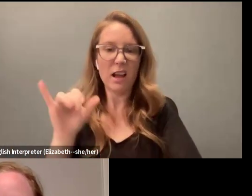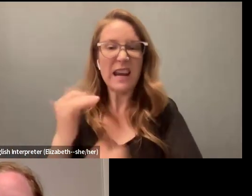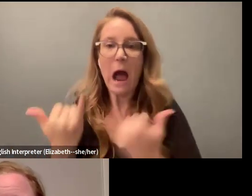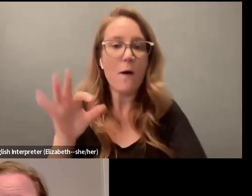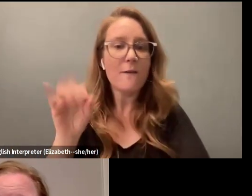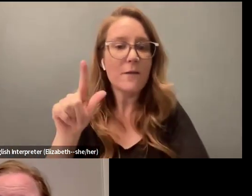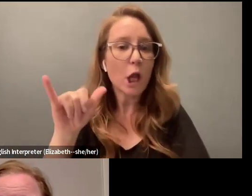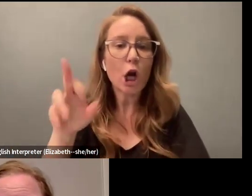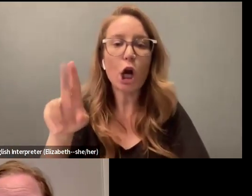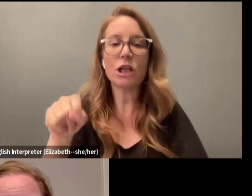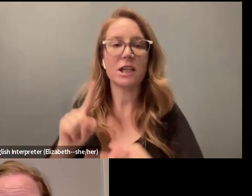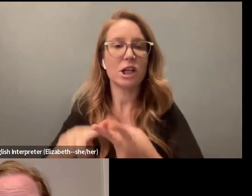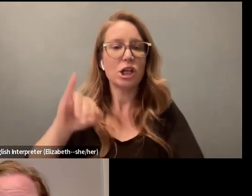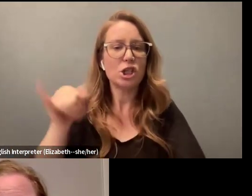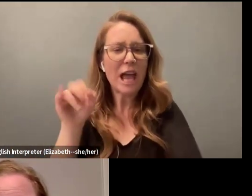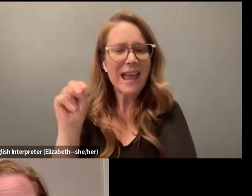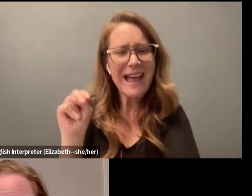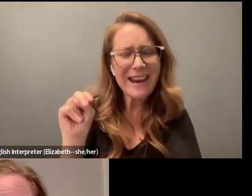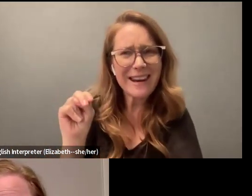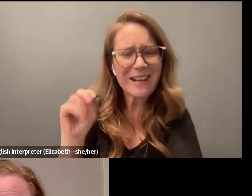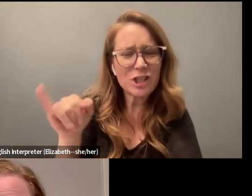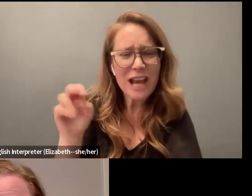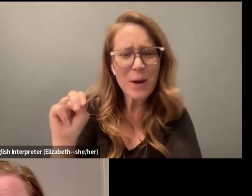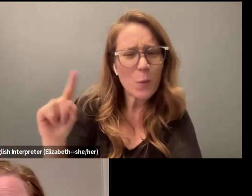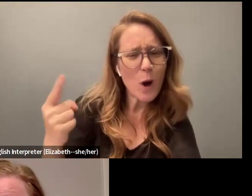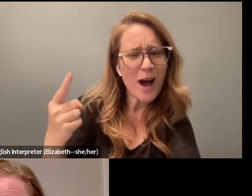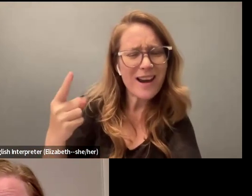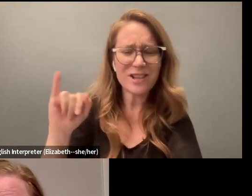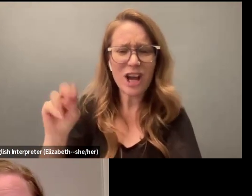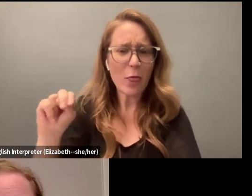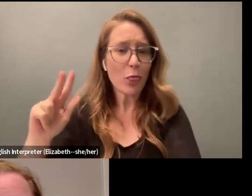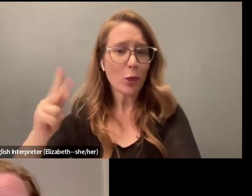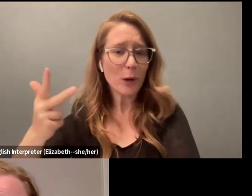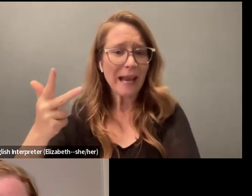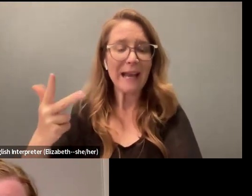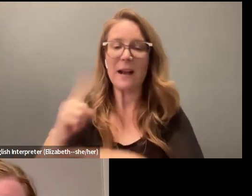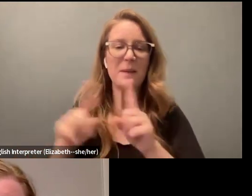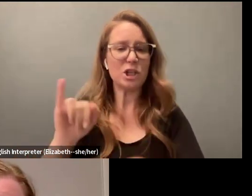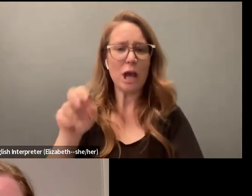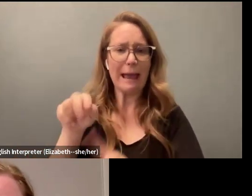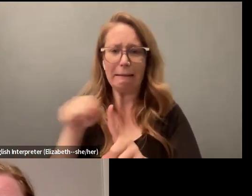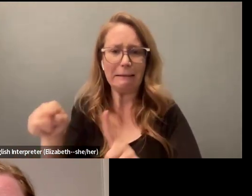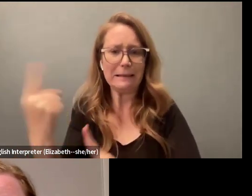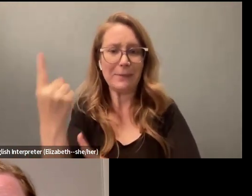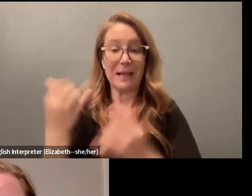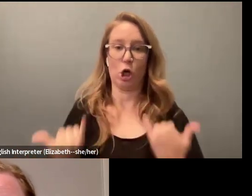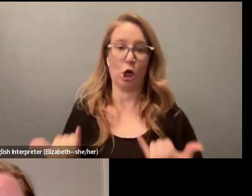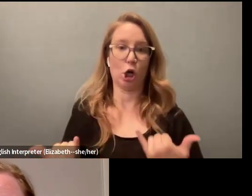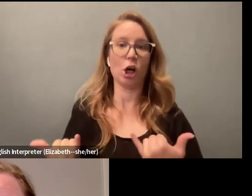and JN, I think JN1 or JN3, but it's JN something is the